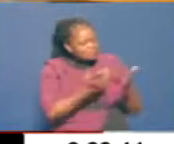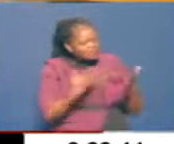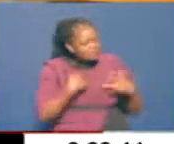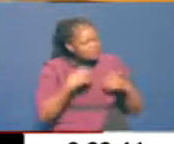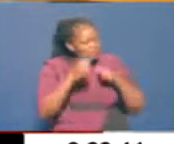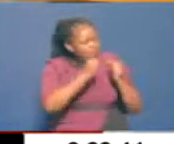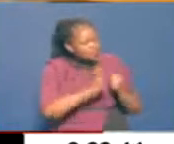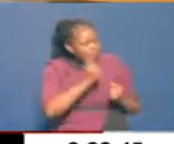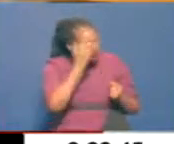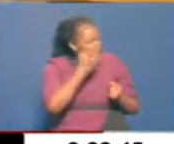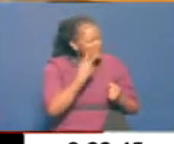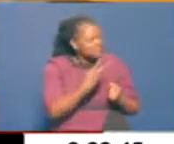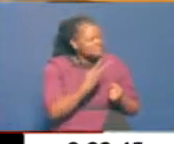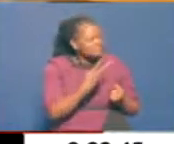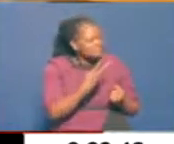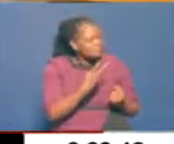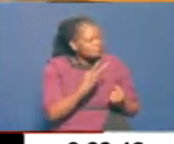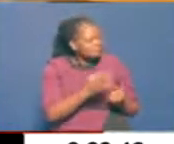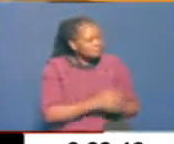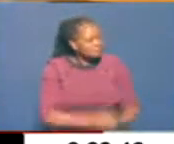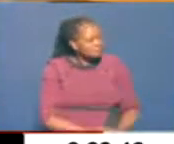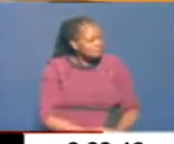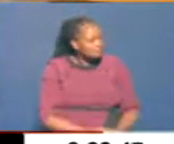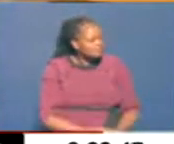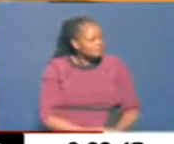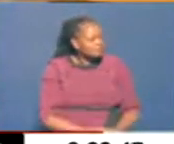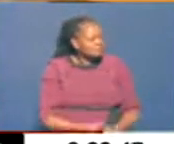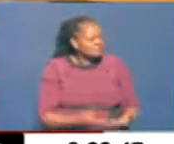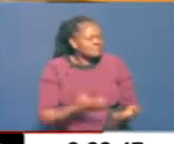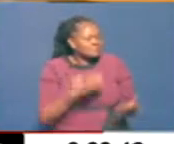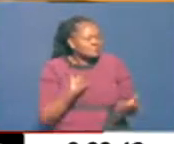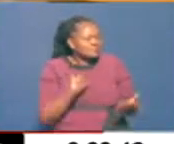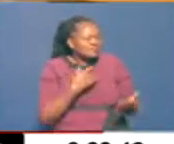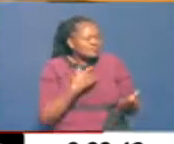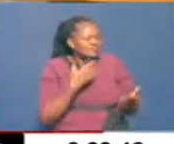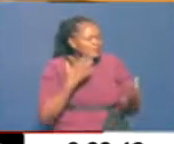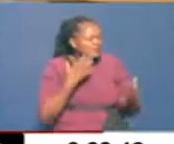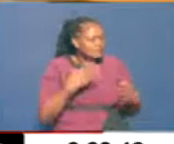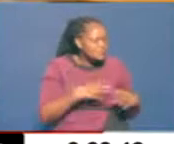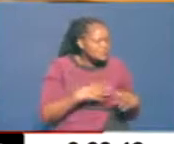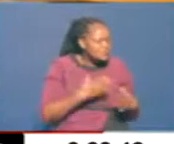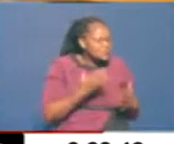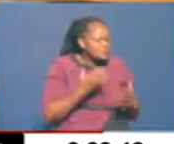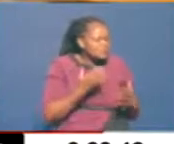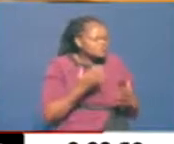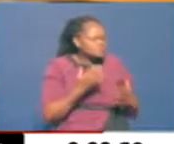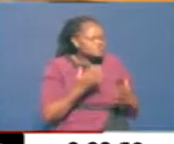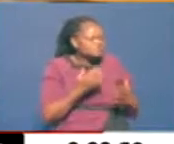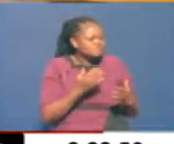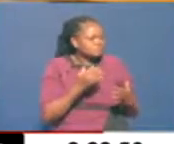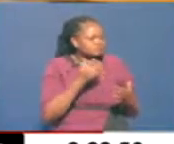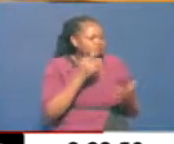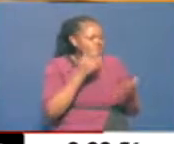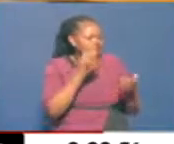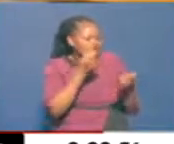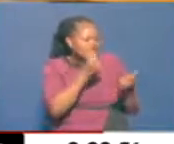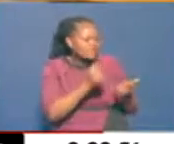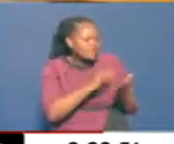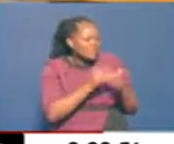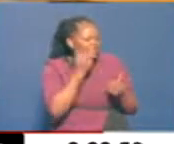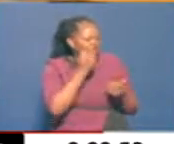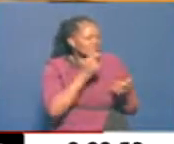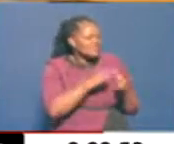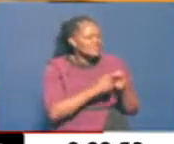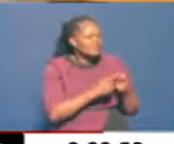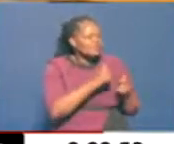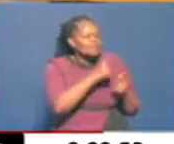we've been seeing surge, you know, the numbers come down, then we experience another wave. From the scientific or expertise point